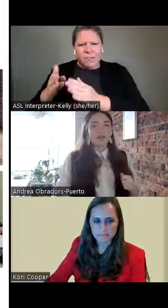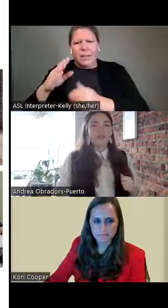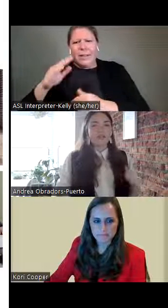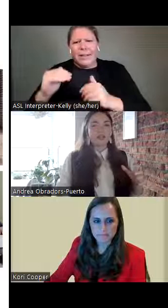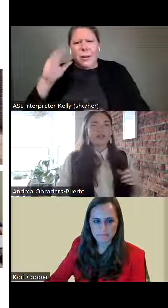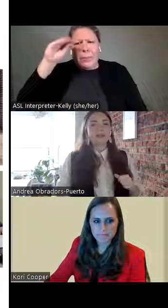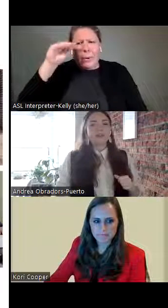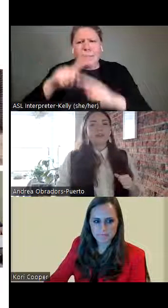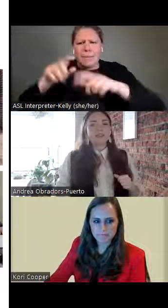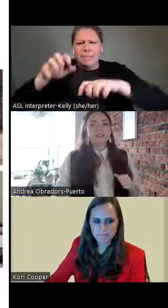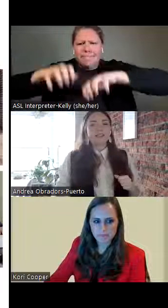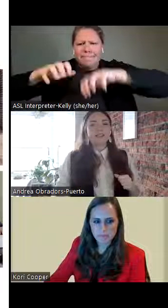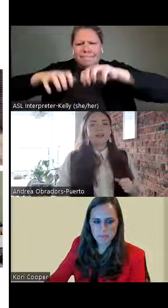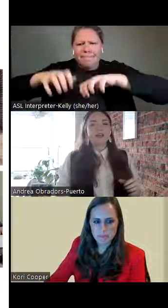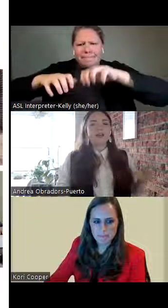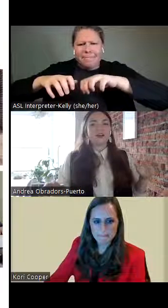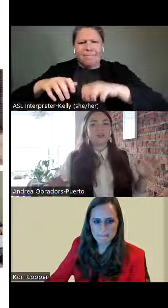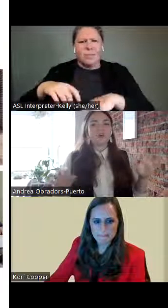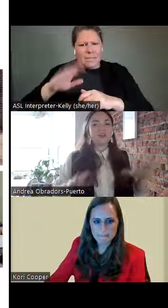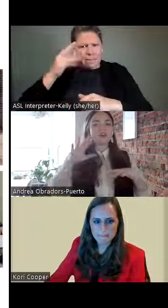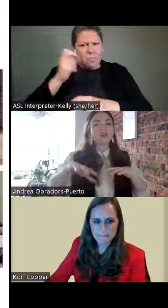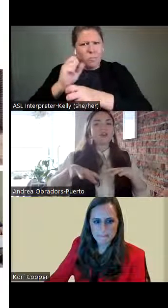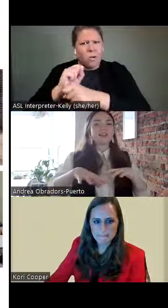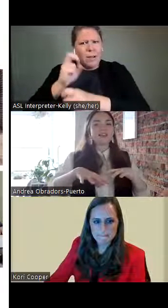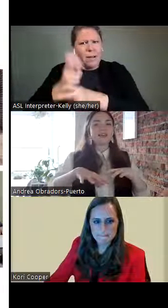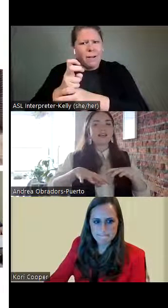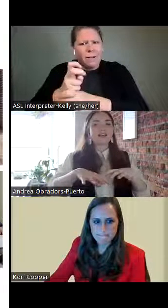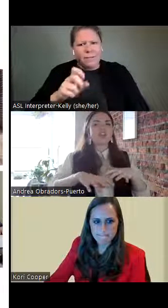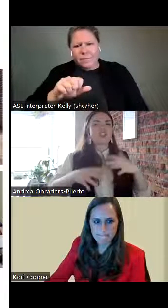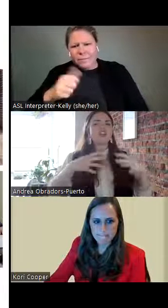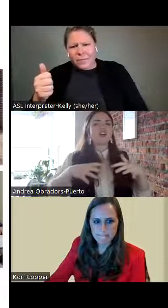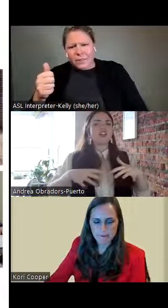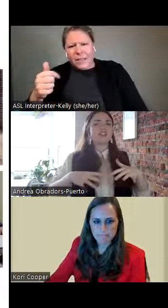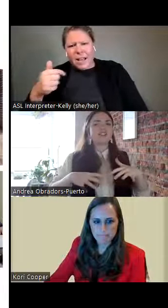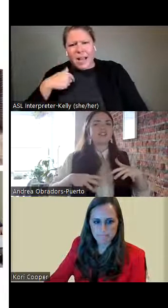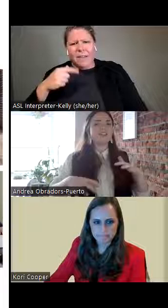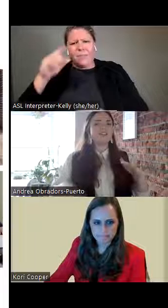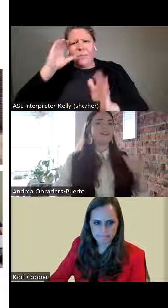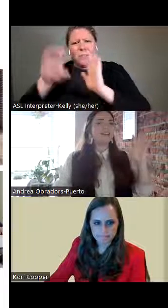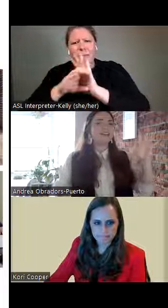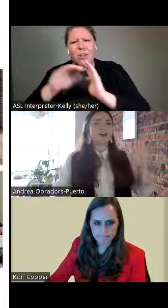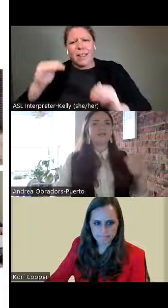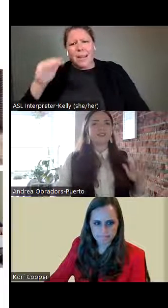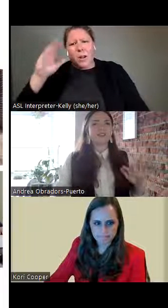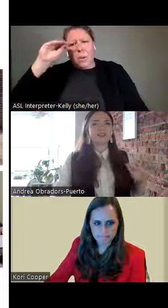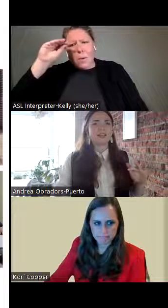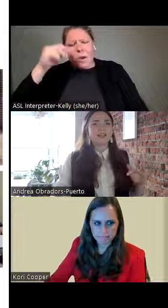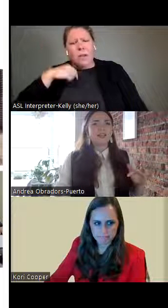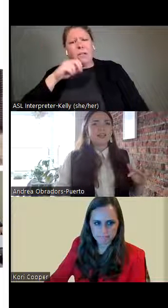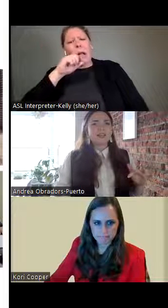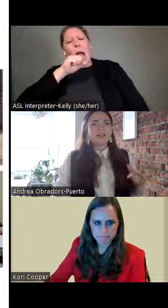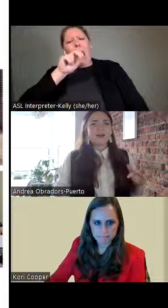side, we have a kid that his feet on with his feet on his desk and yawning. So it seems like he had enough for